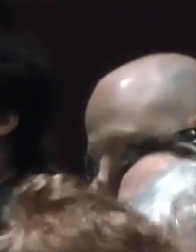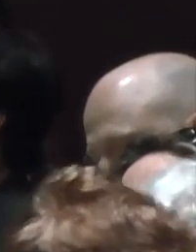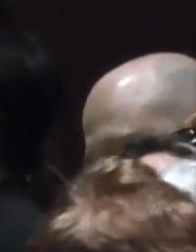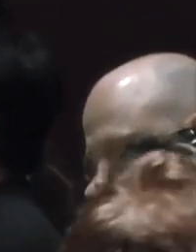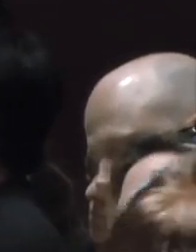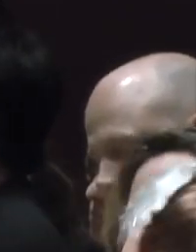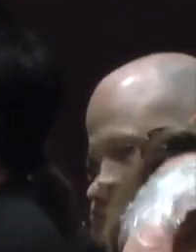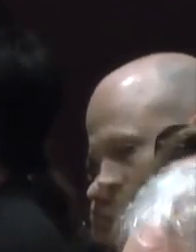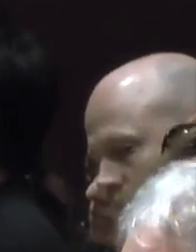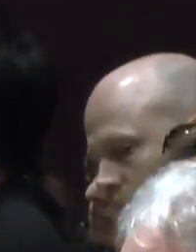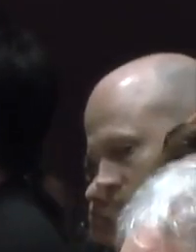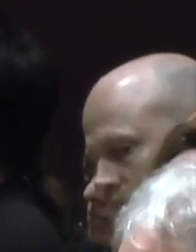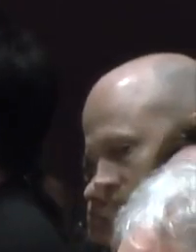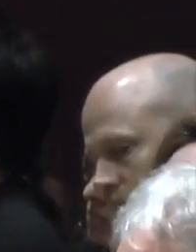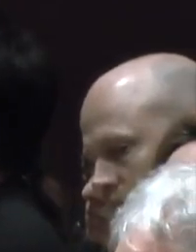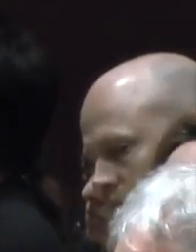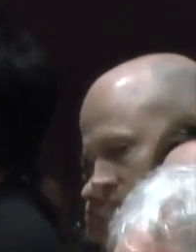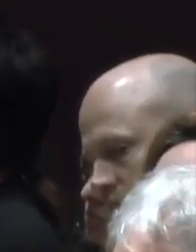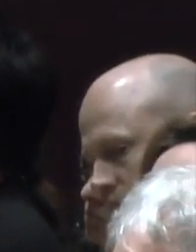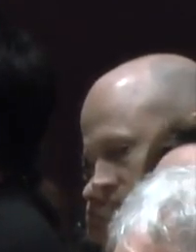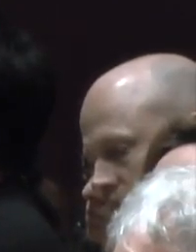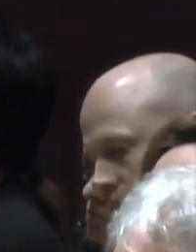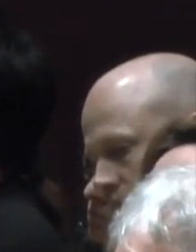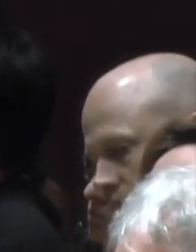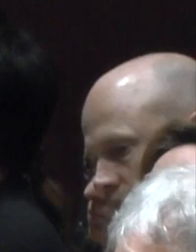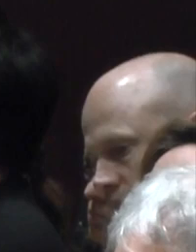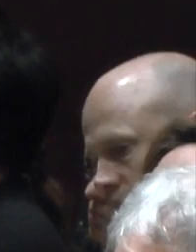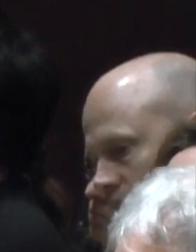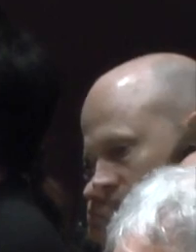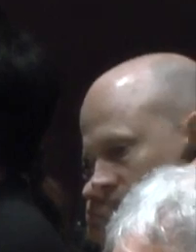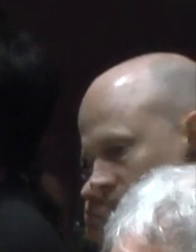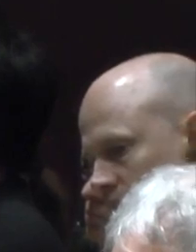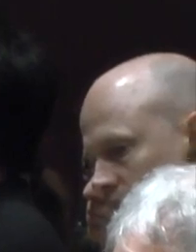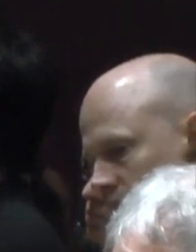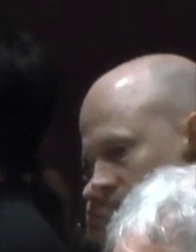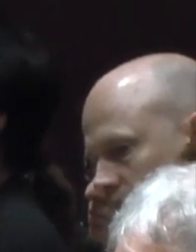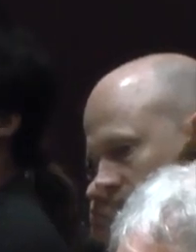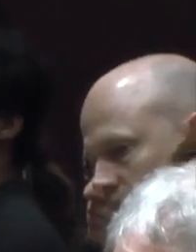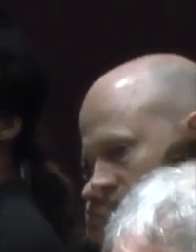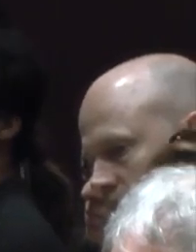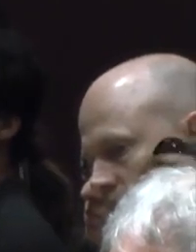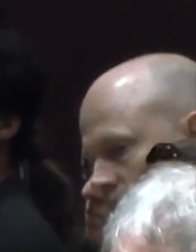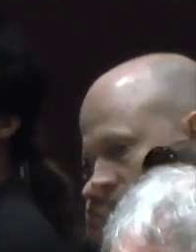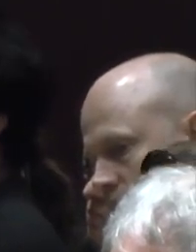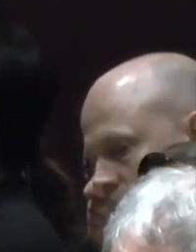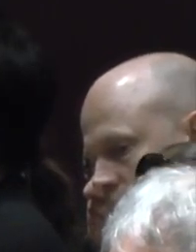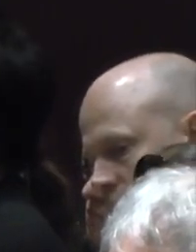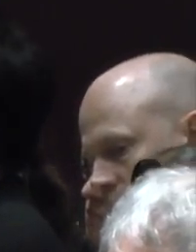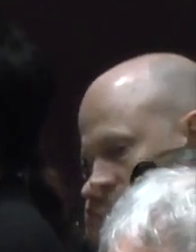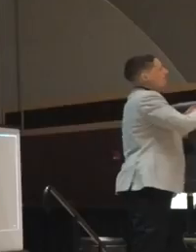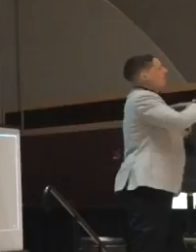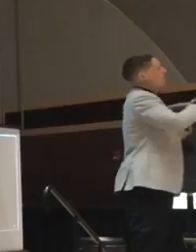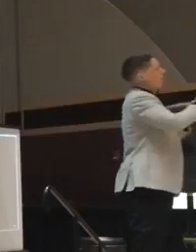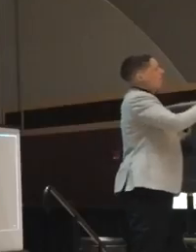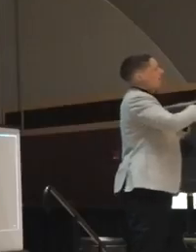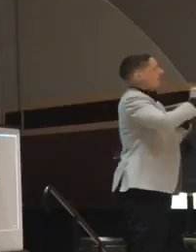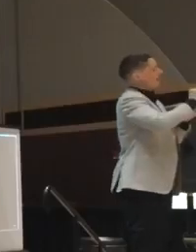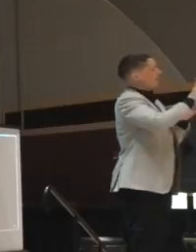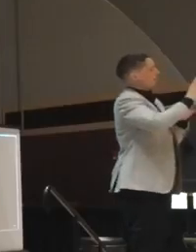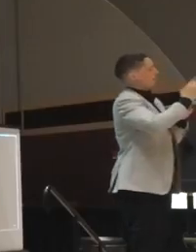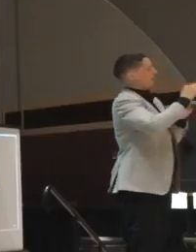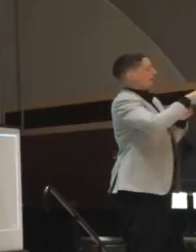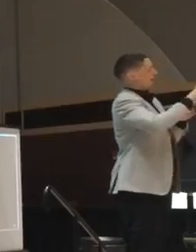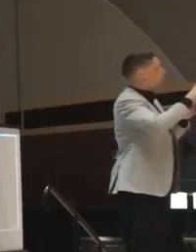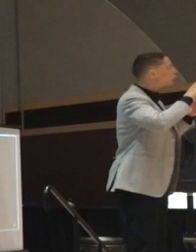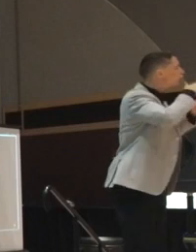I work at Once Upon a Child in Grove City. I do various things. I process clothes, I work at the cash register, I help organize, but